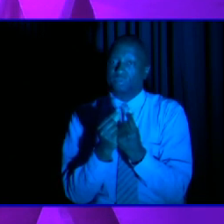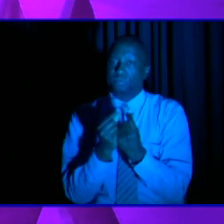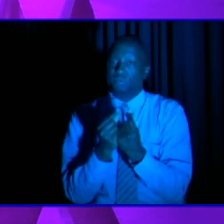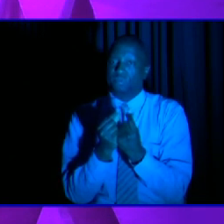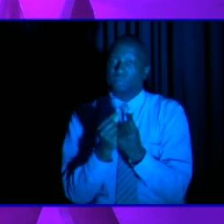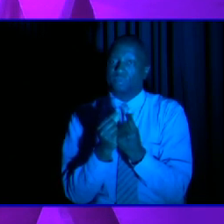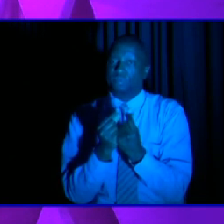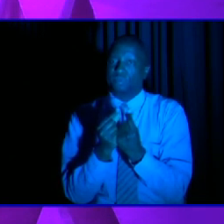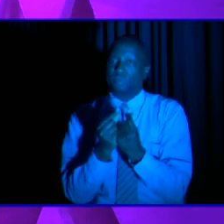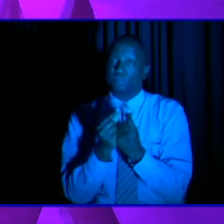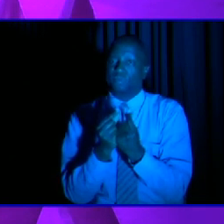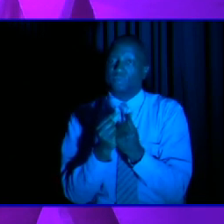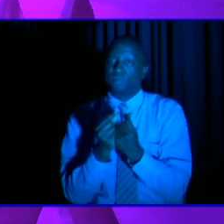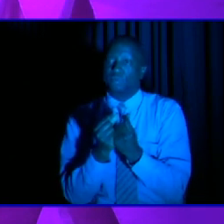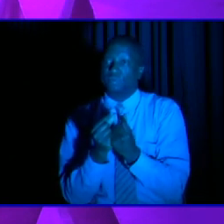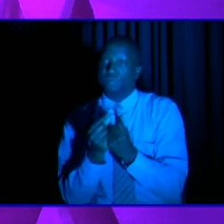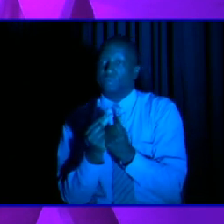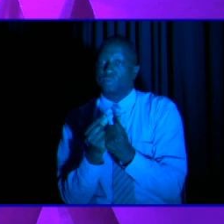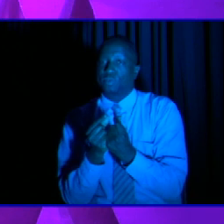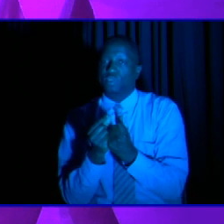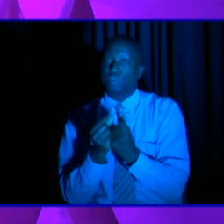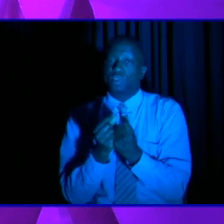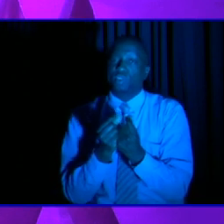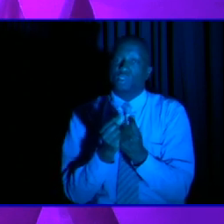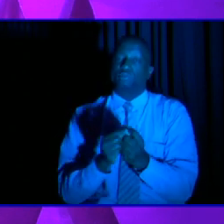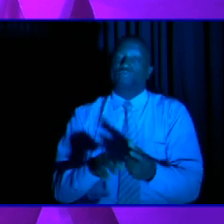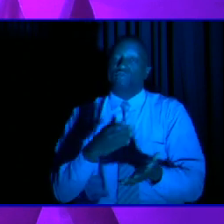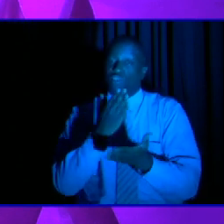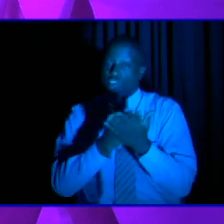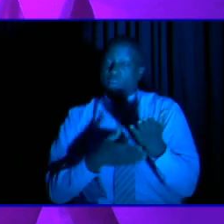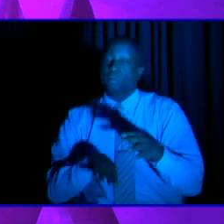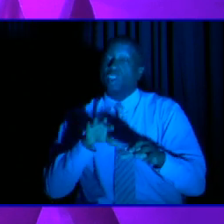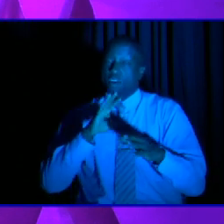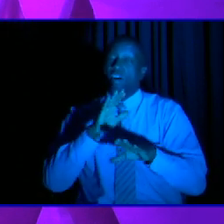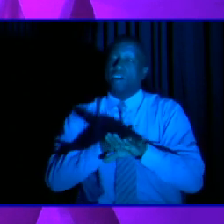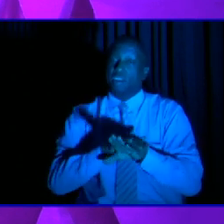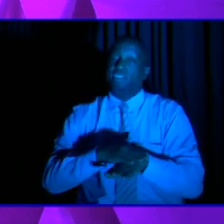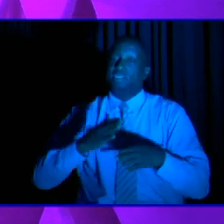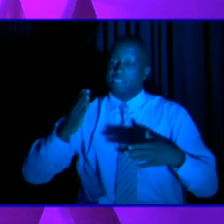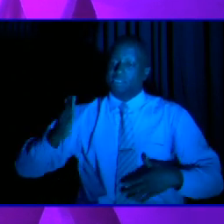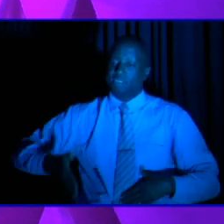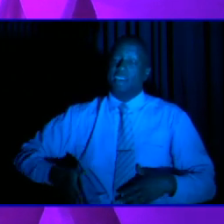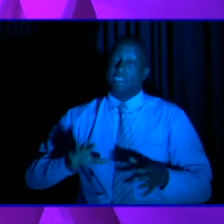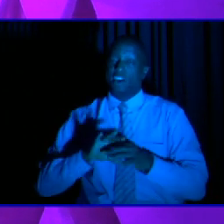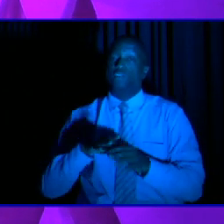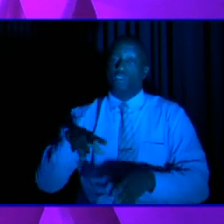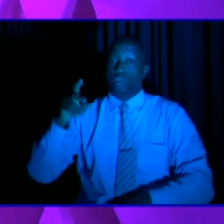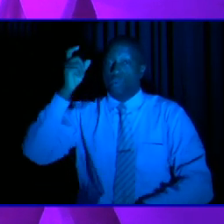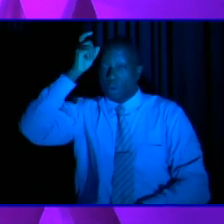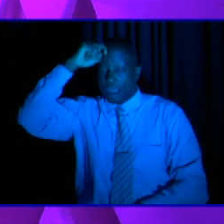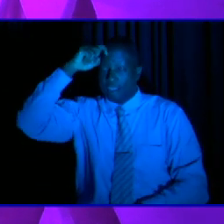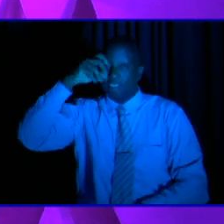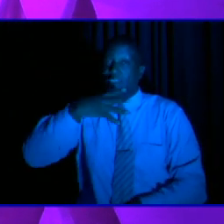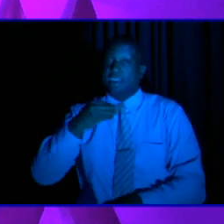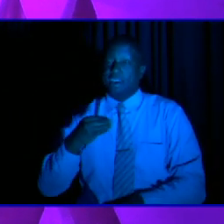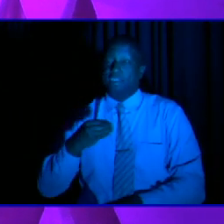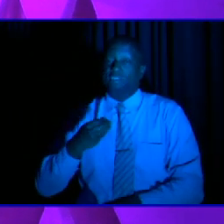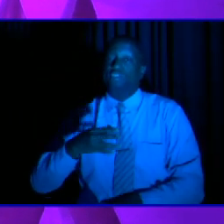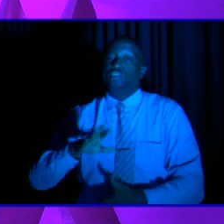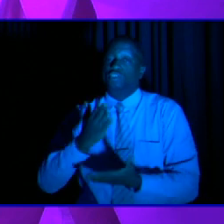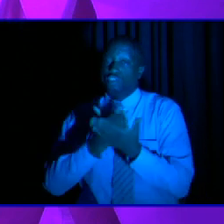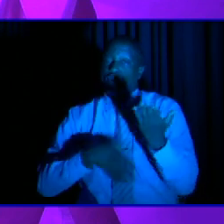on the side of those who are wise and on the side of those who are